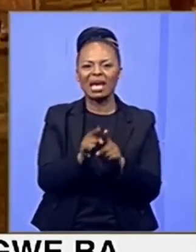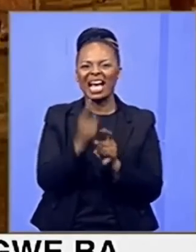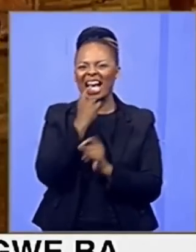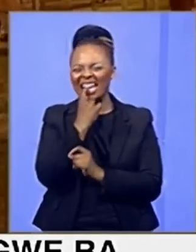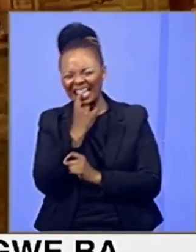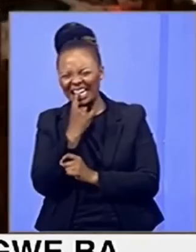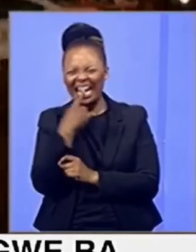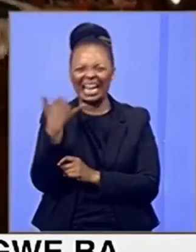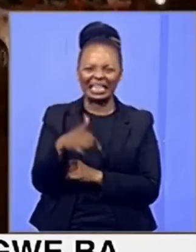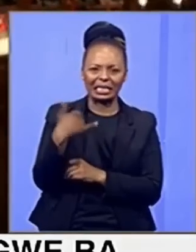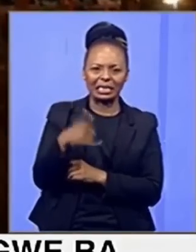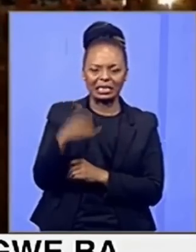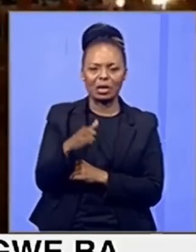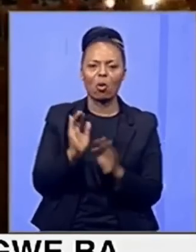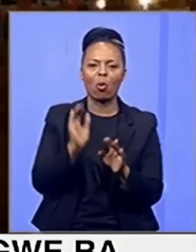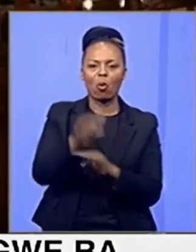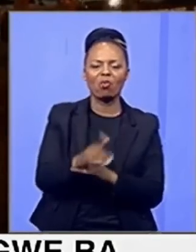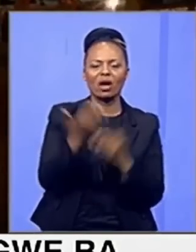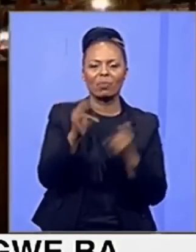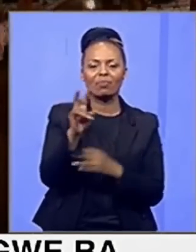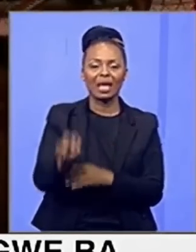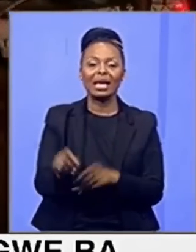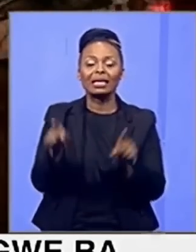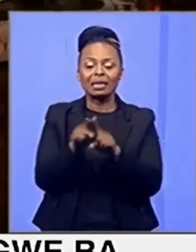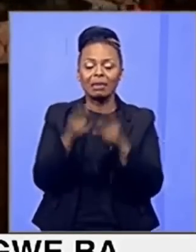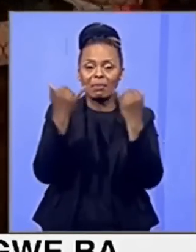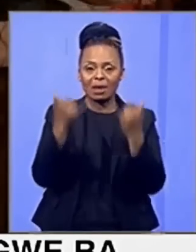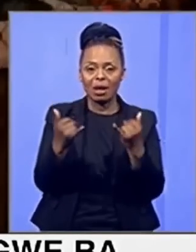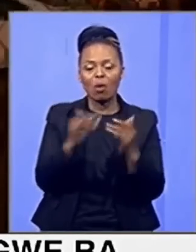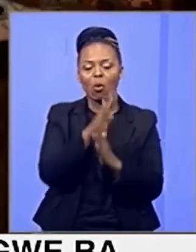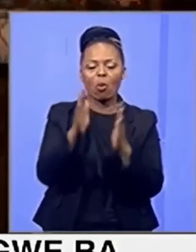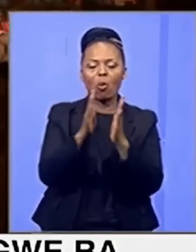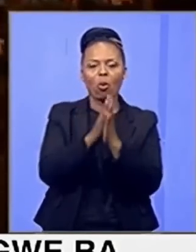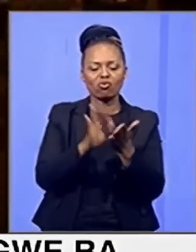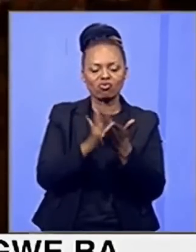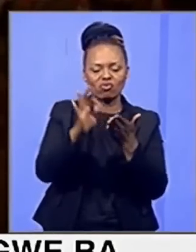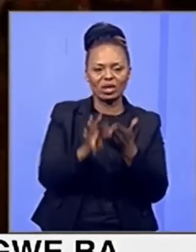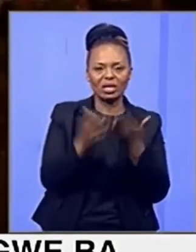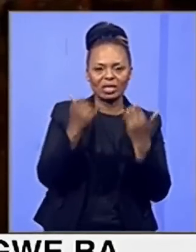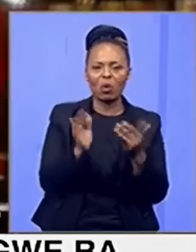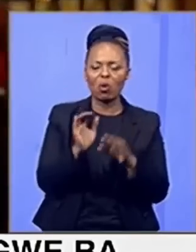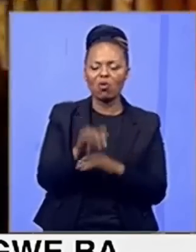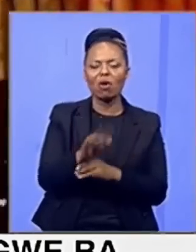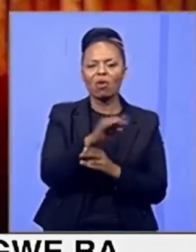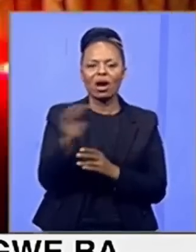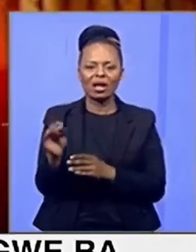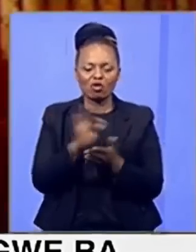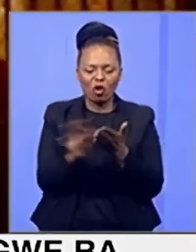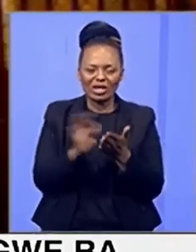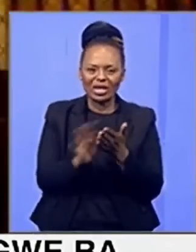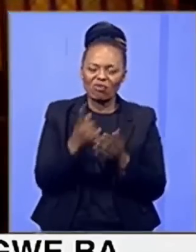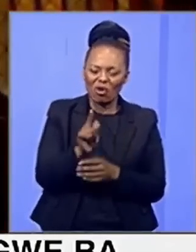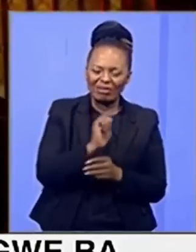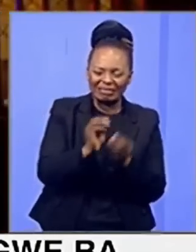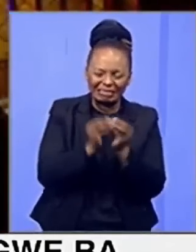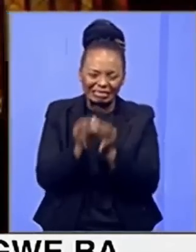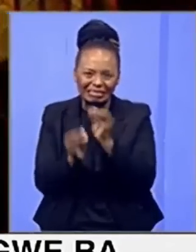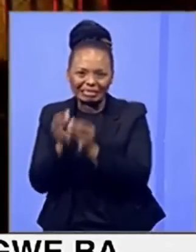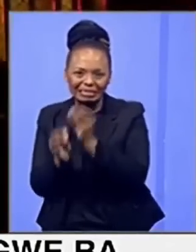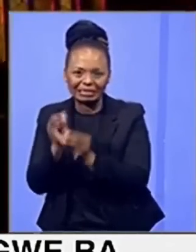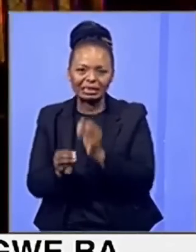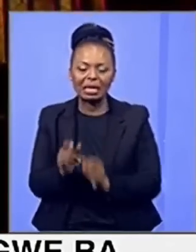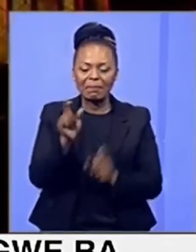18. Kontraka magareng ga ba mmušo le balaodi ba lefelo e balela go dimilione tše 40 ka kgwedi. Balaodi ba tshokollo ya bagolegwa